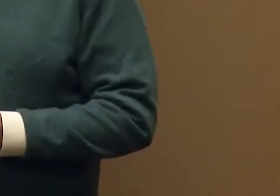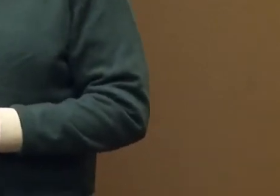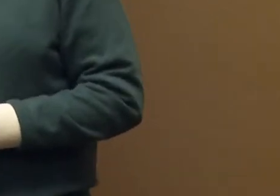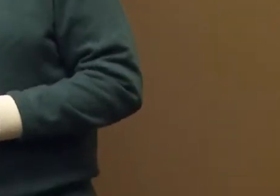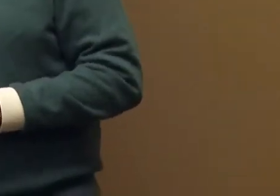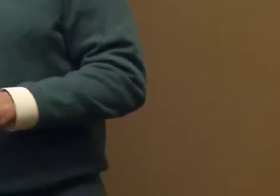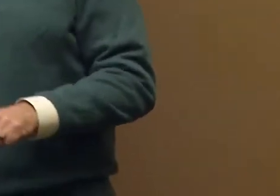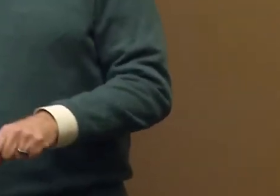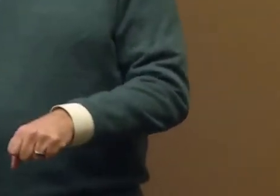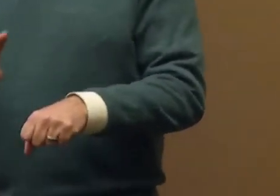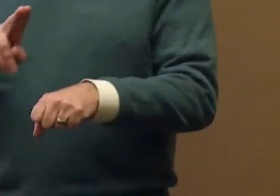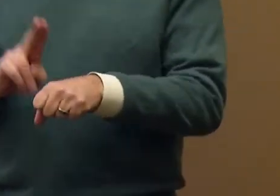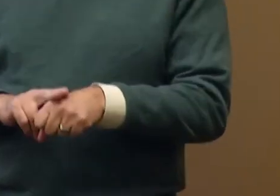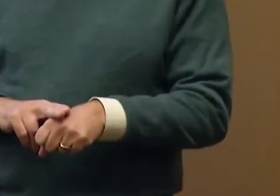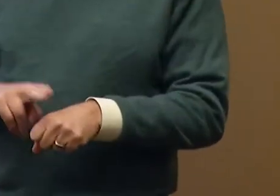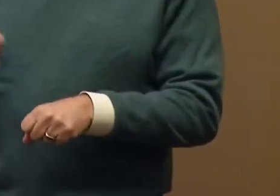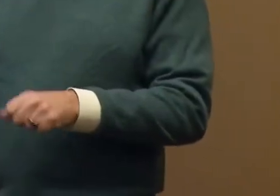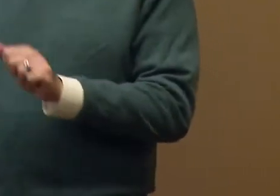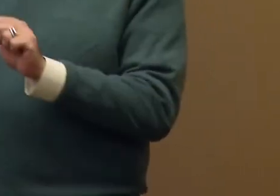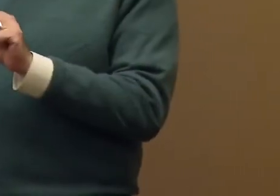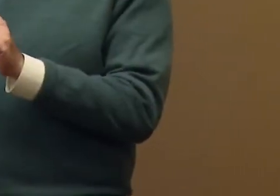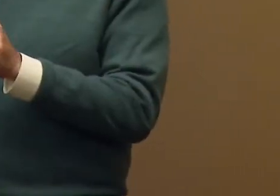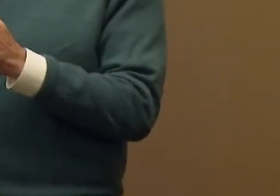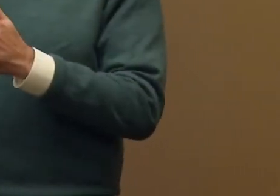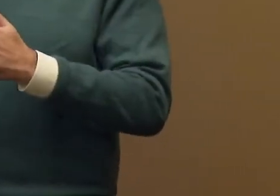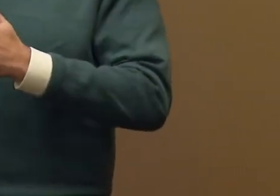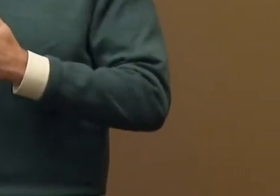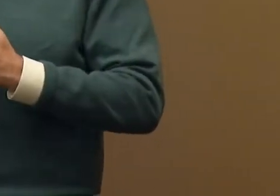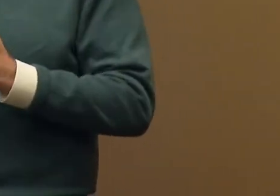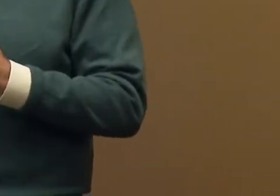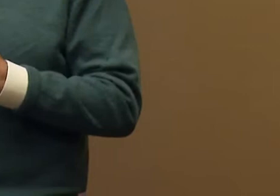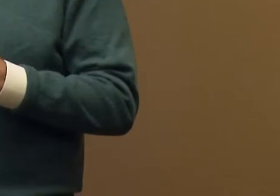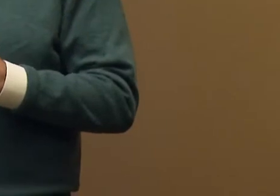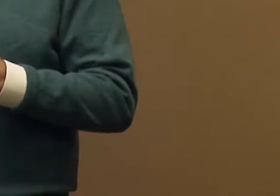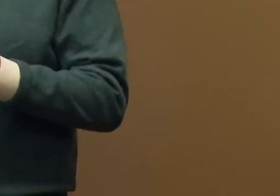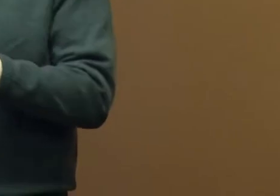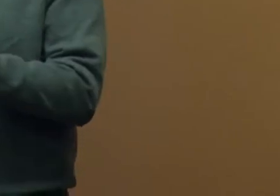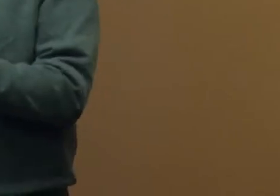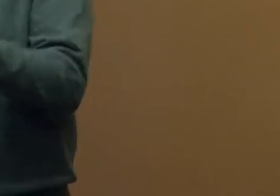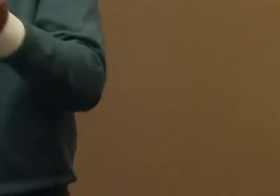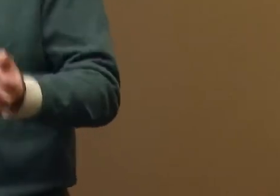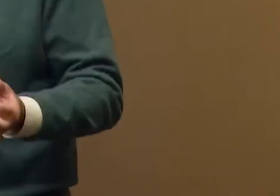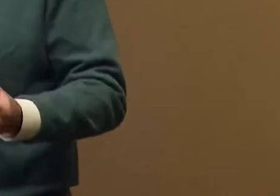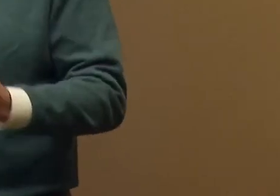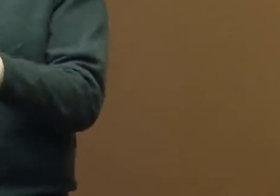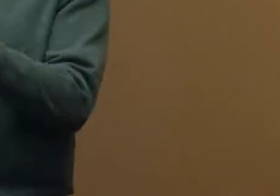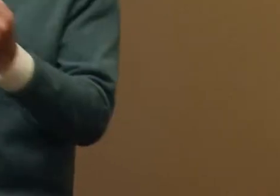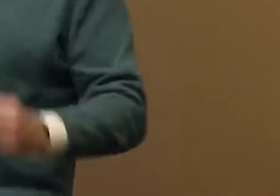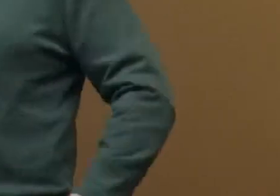Hopefully, you'll feel free to join in participating in the discussions we'll have today.